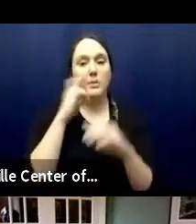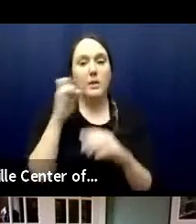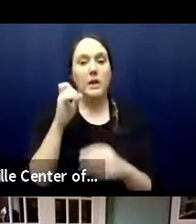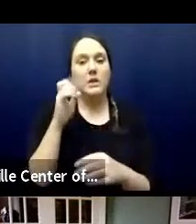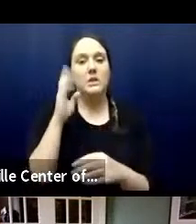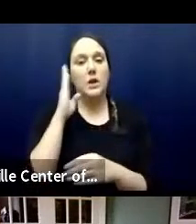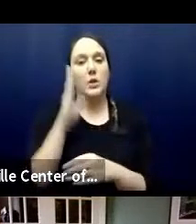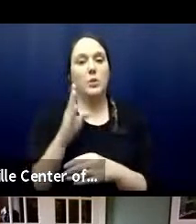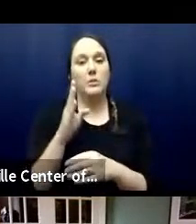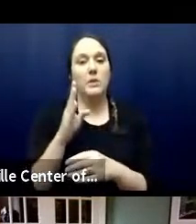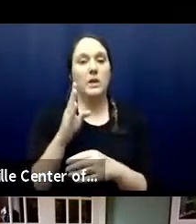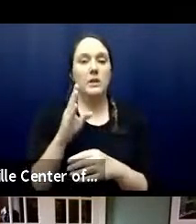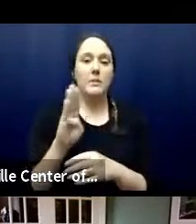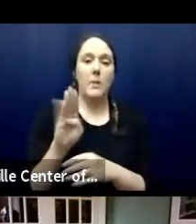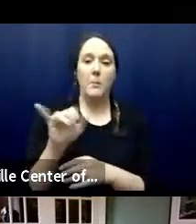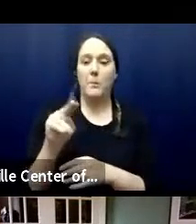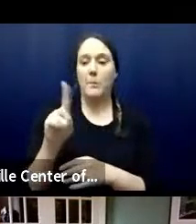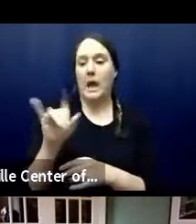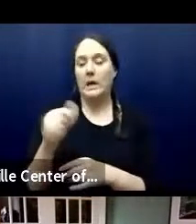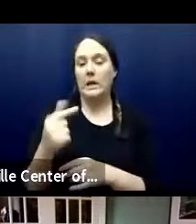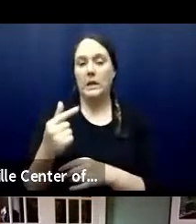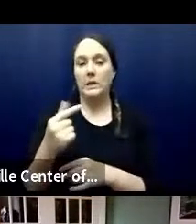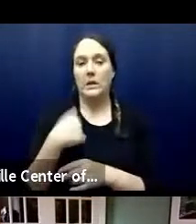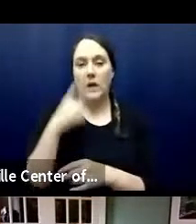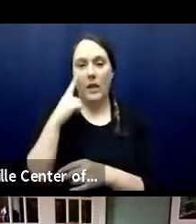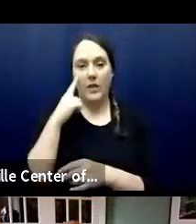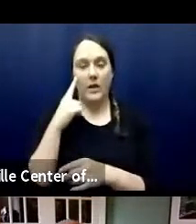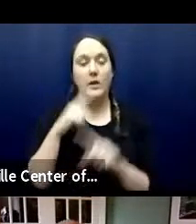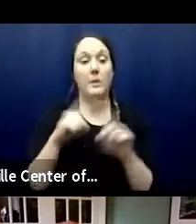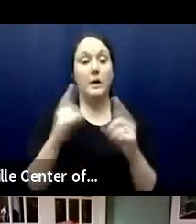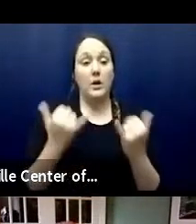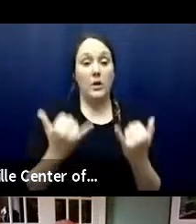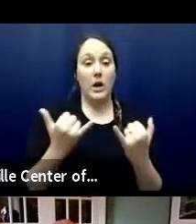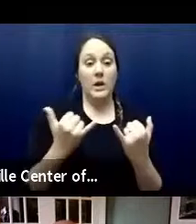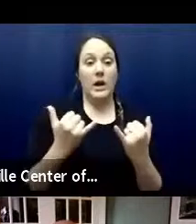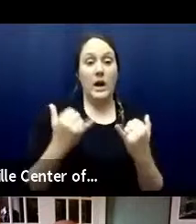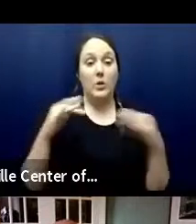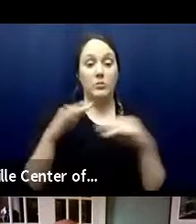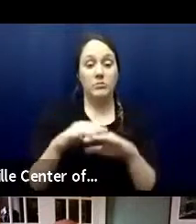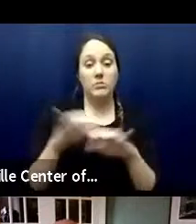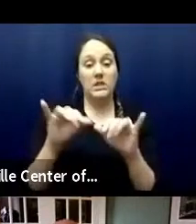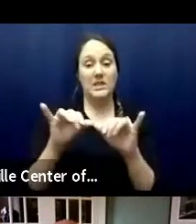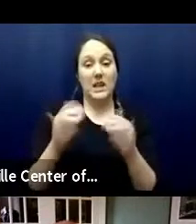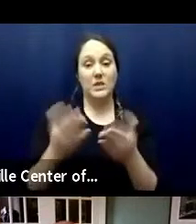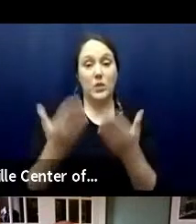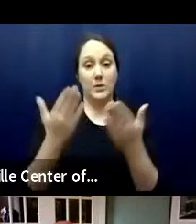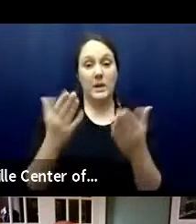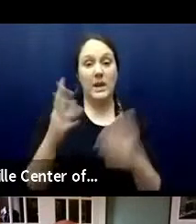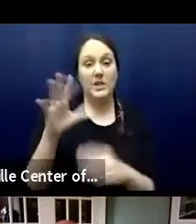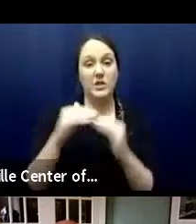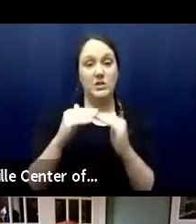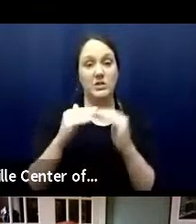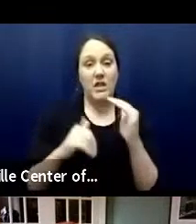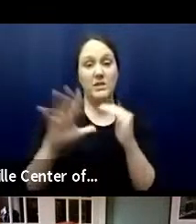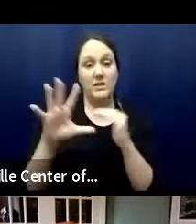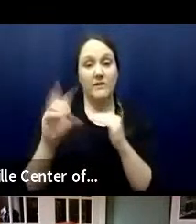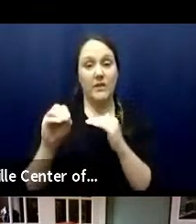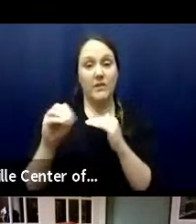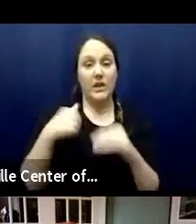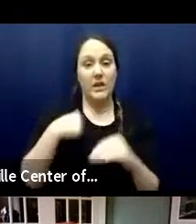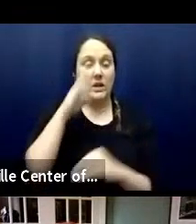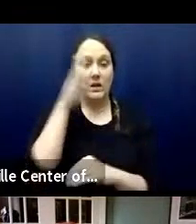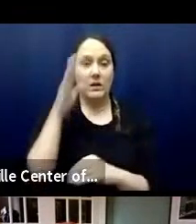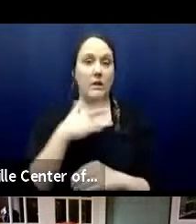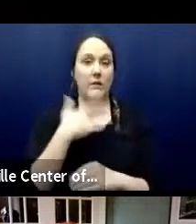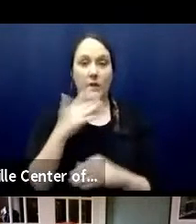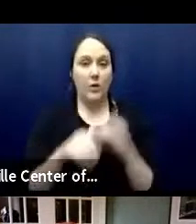be binding, I think. But I mean, right now the gathering size recommendation is 50, which I've never felt comfortable